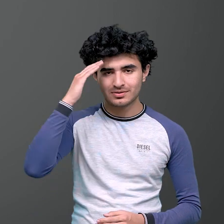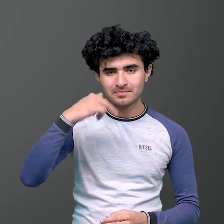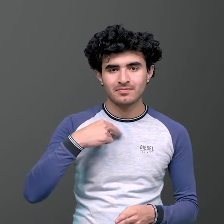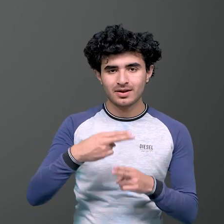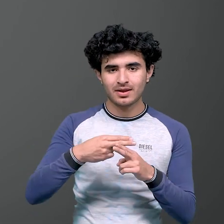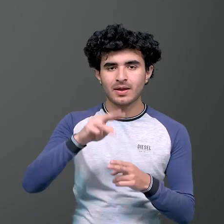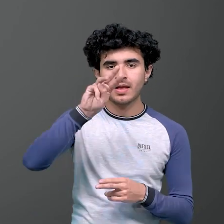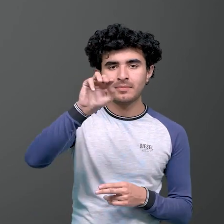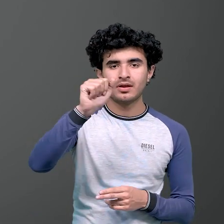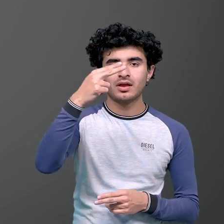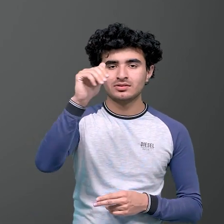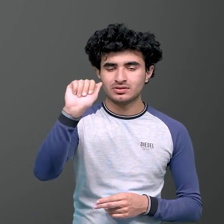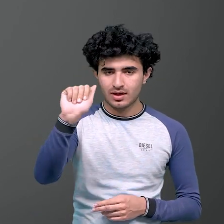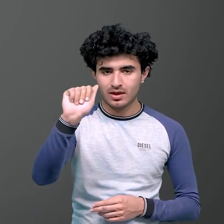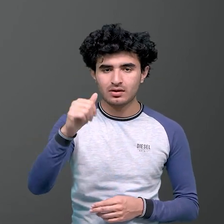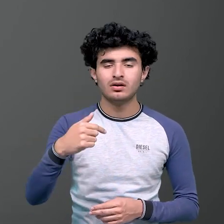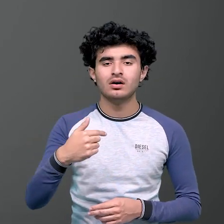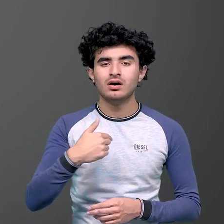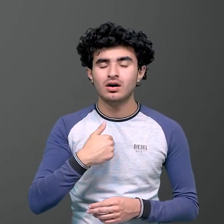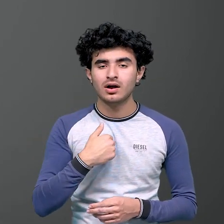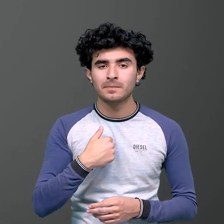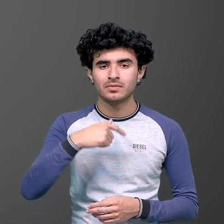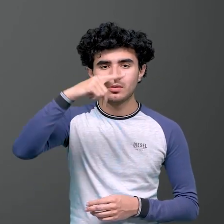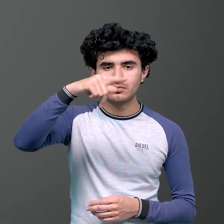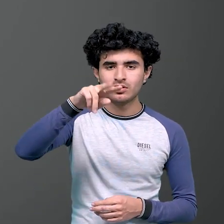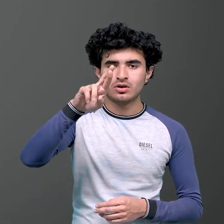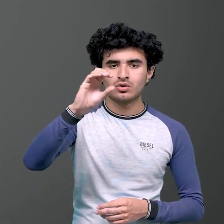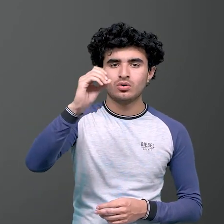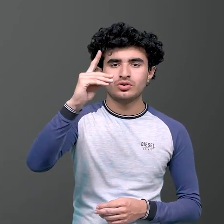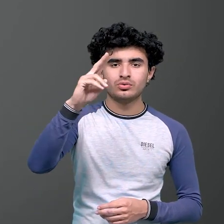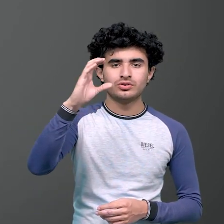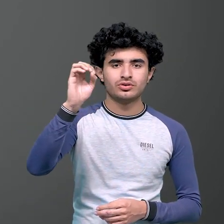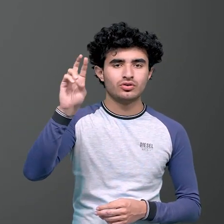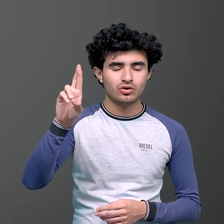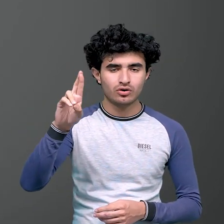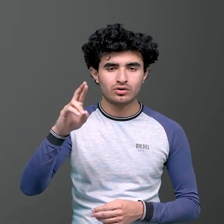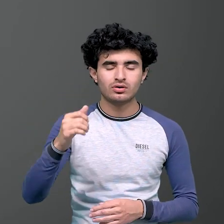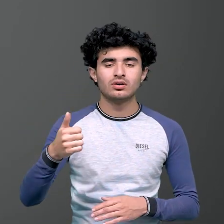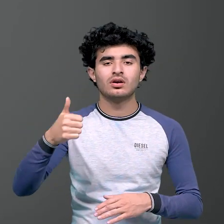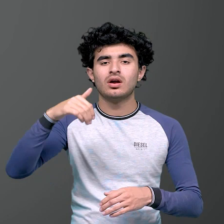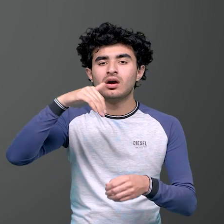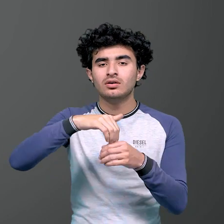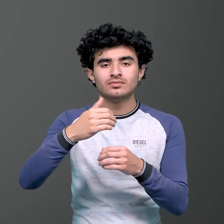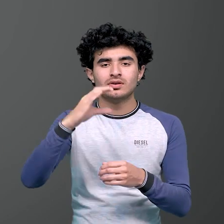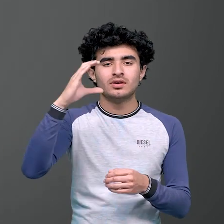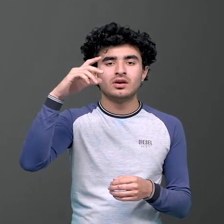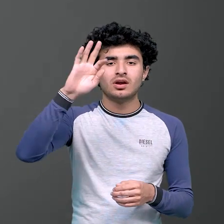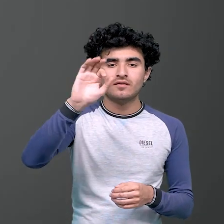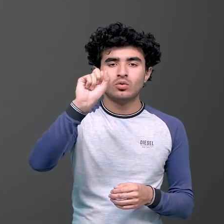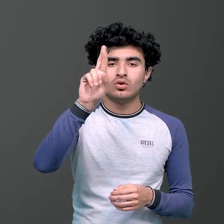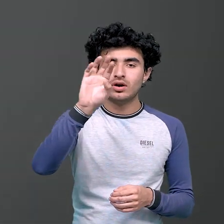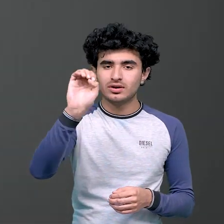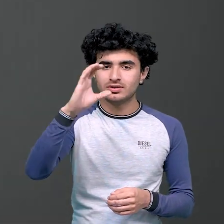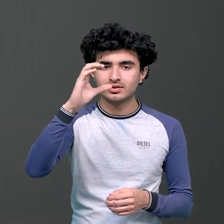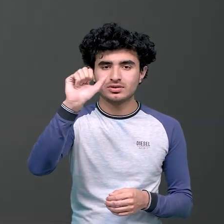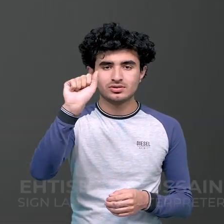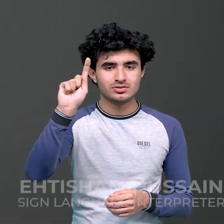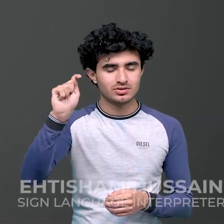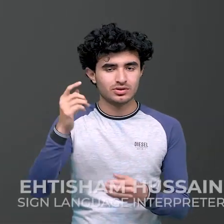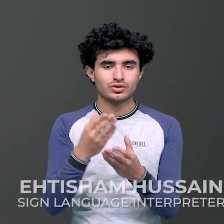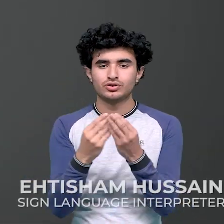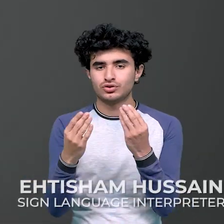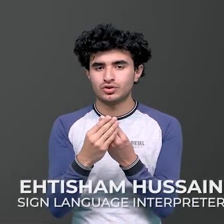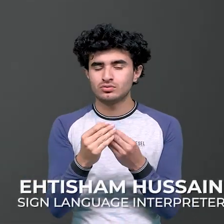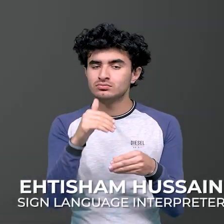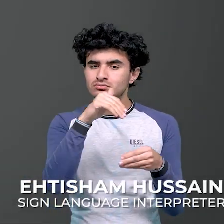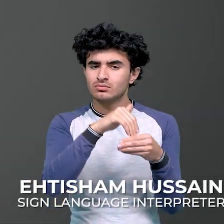My name is Maha Shah, and I'm a producer at Forkast News. Forkast News is a digital media platform